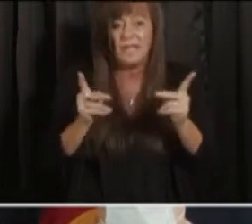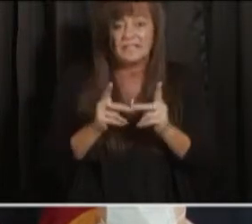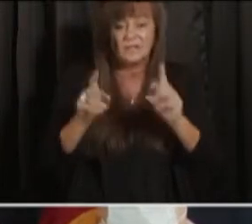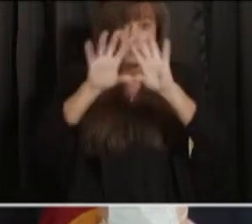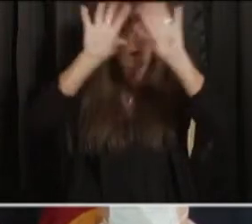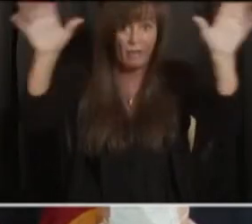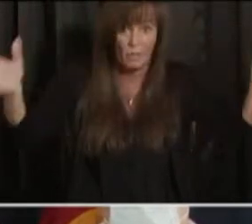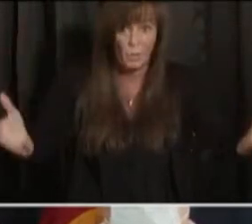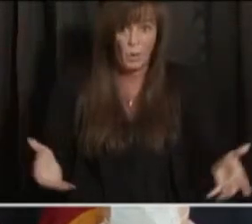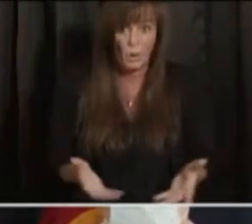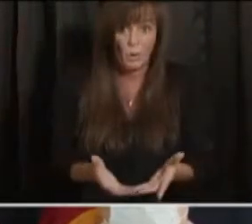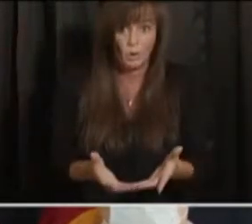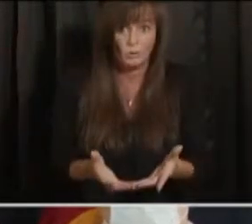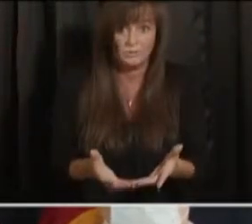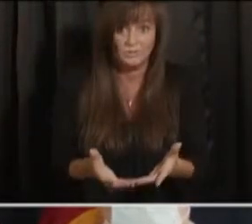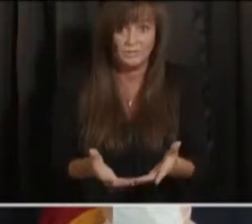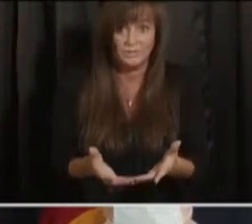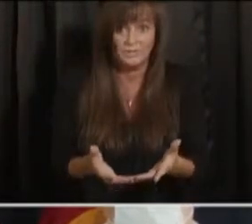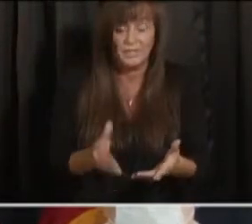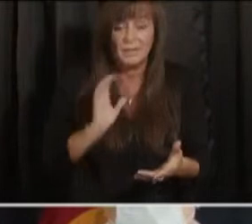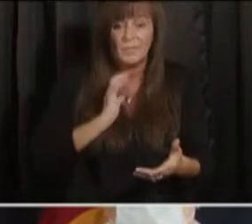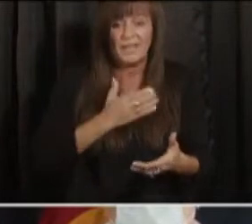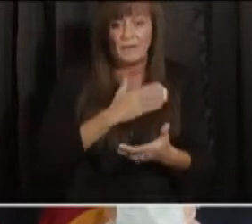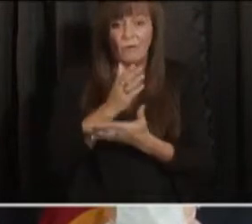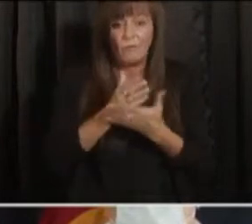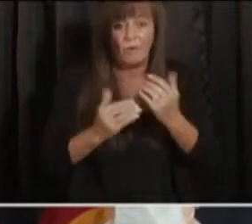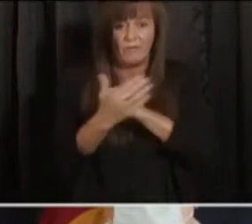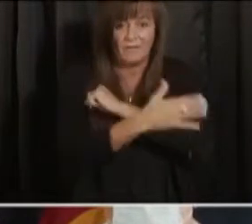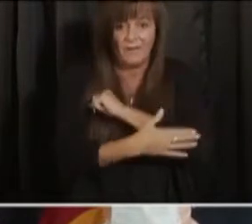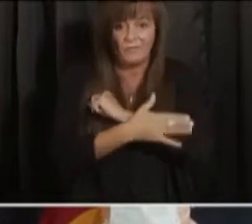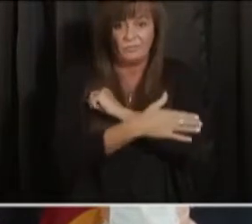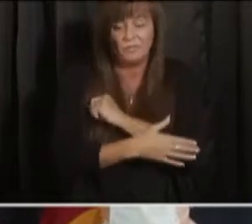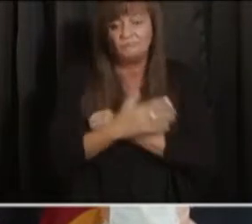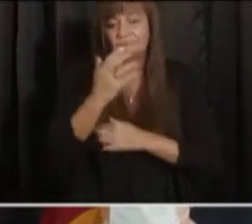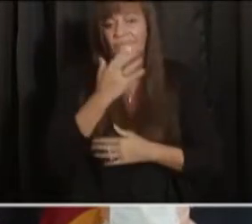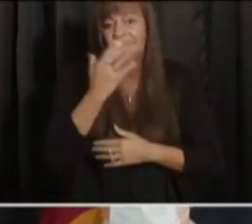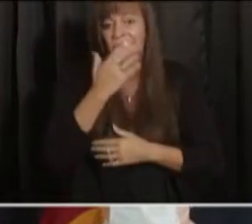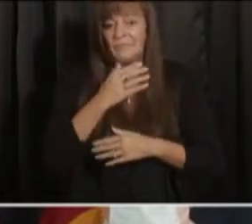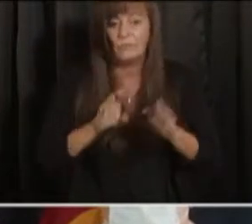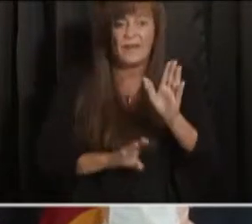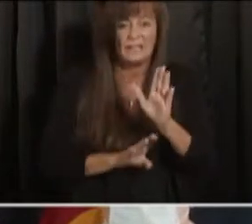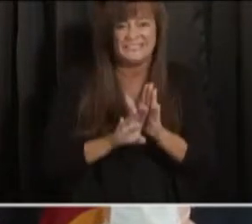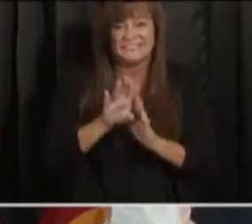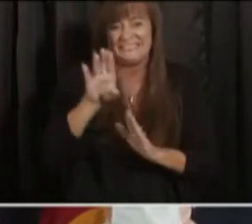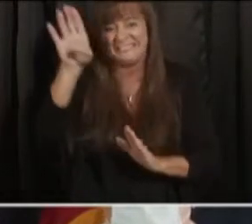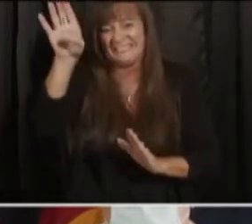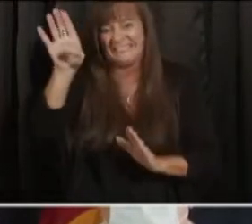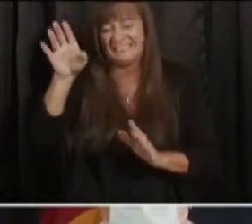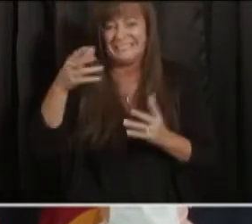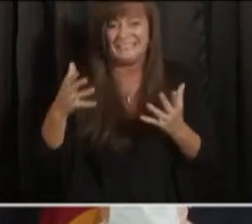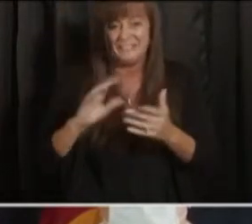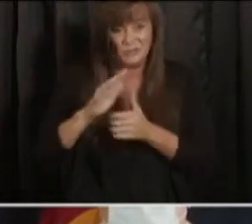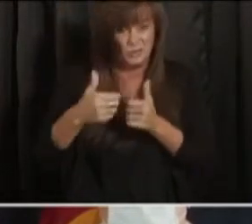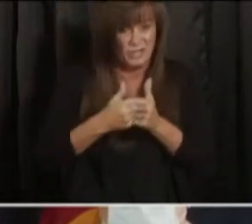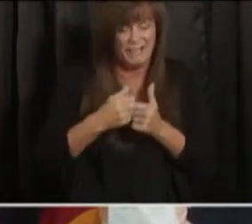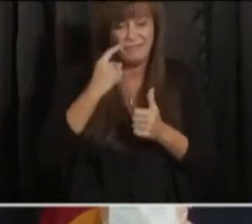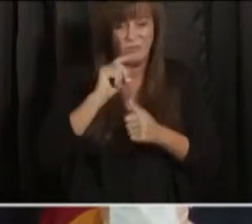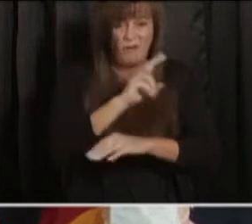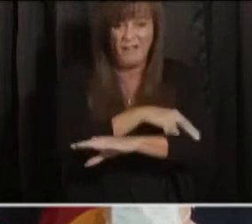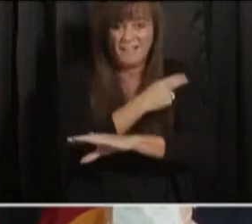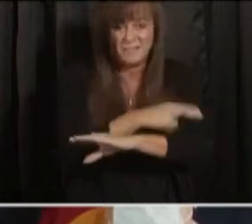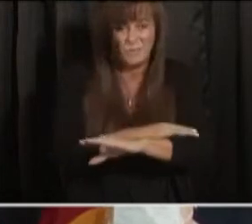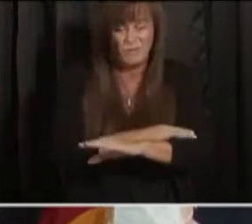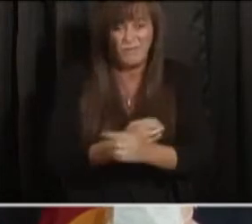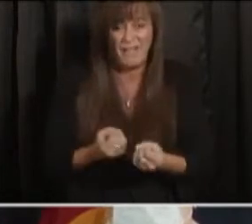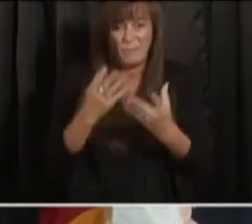world. It is in our region of the country experiencing a peak right now that is very challenging for our hospital